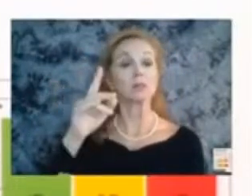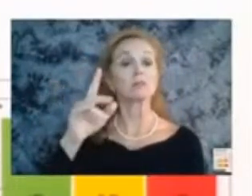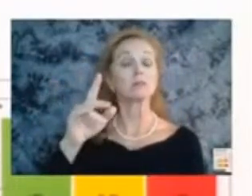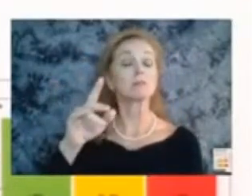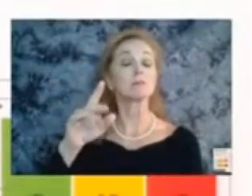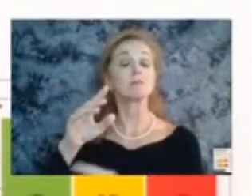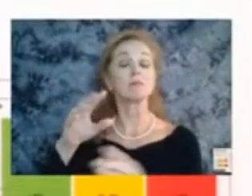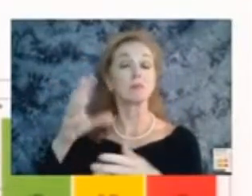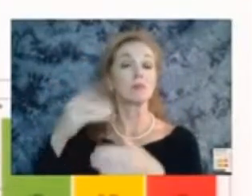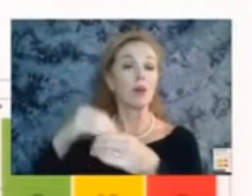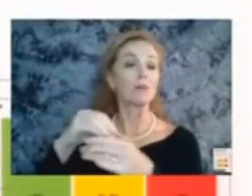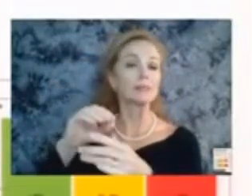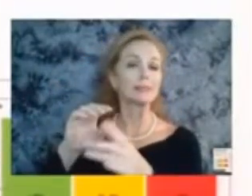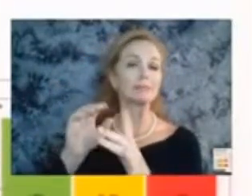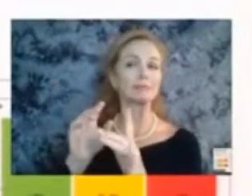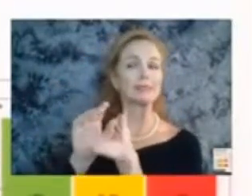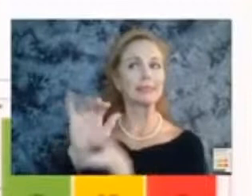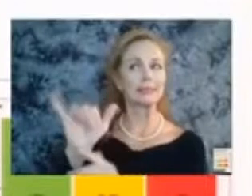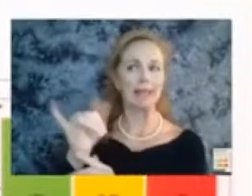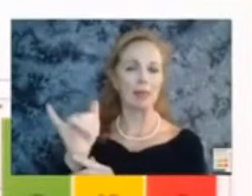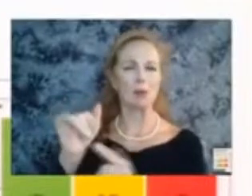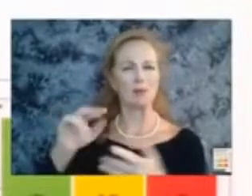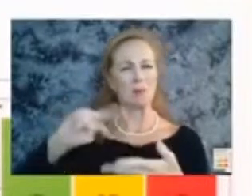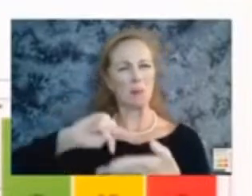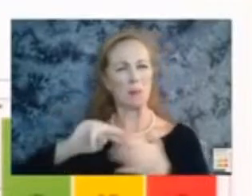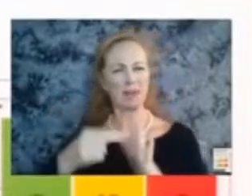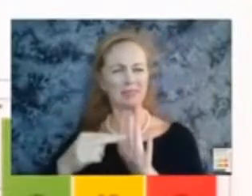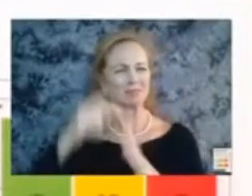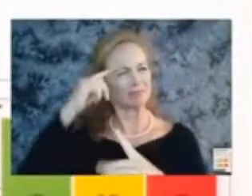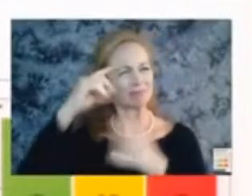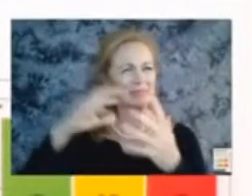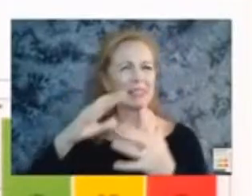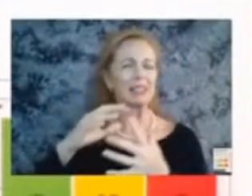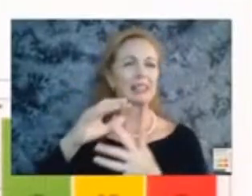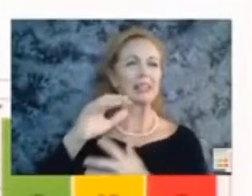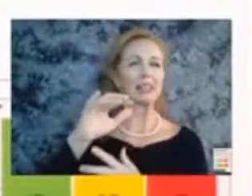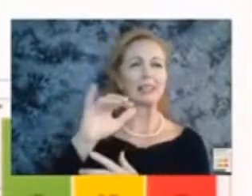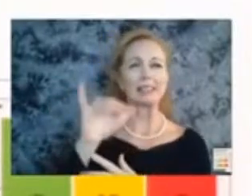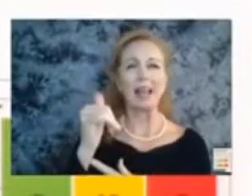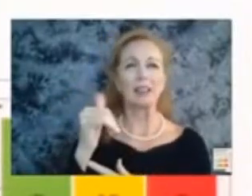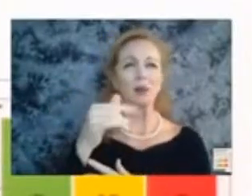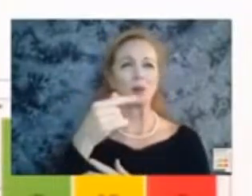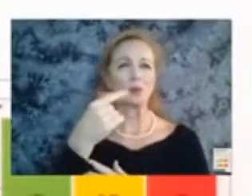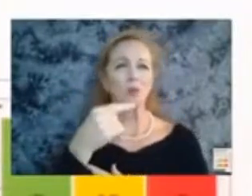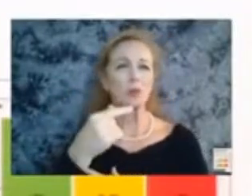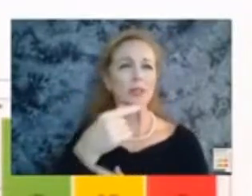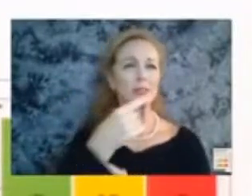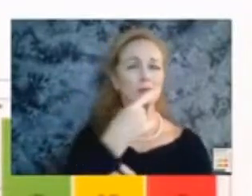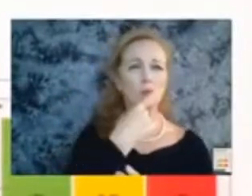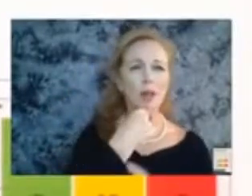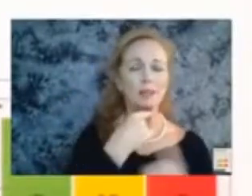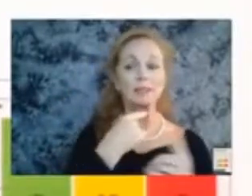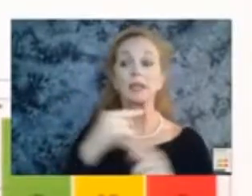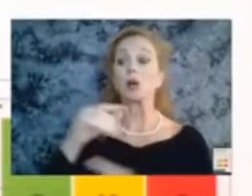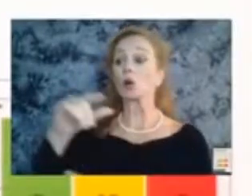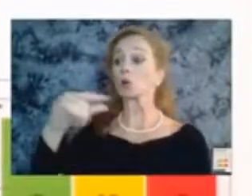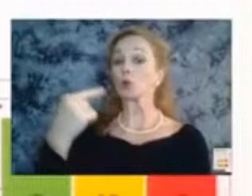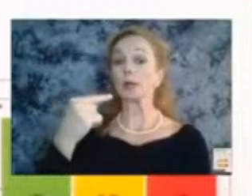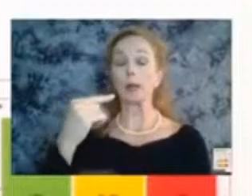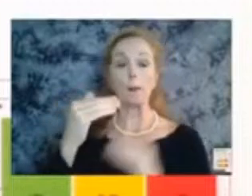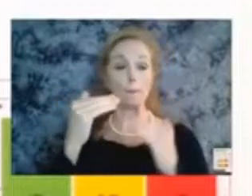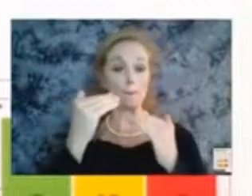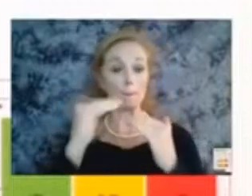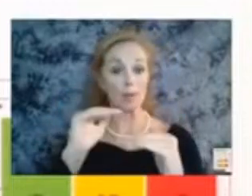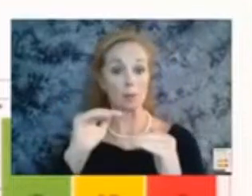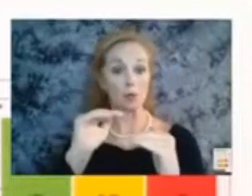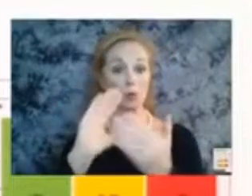general confusion about what does green mean, what does yellow mean, what does red mean. So green is minimal community